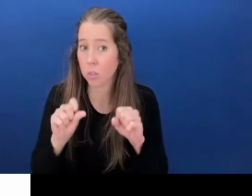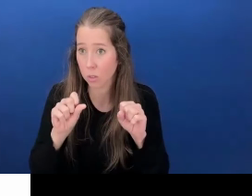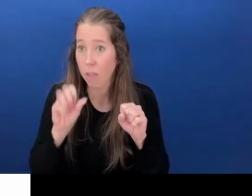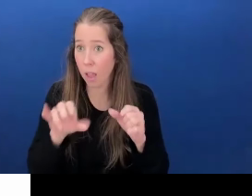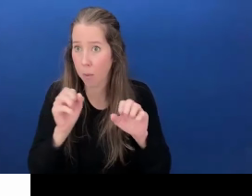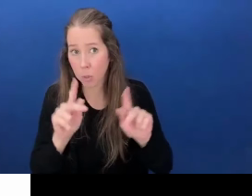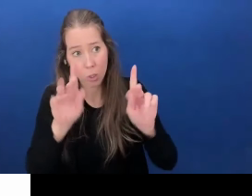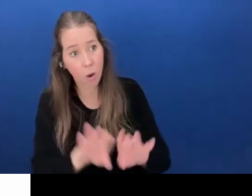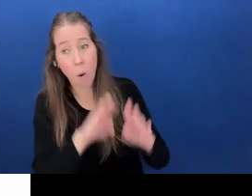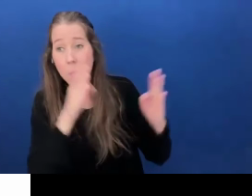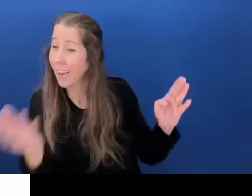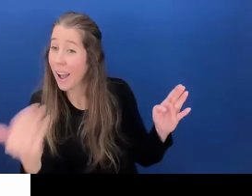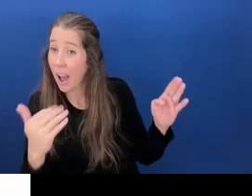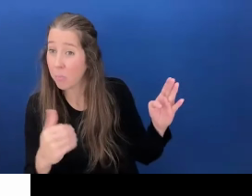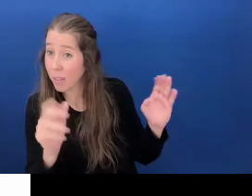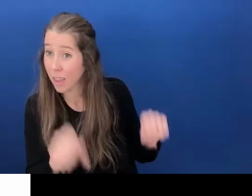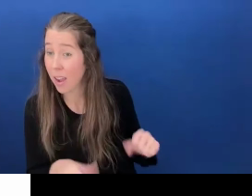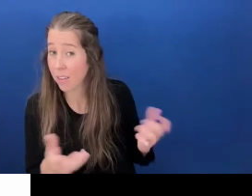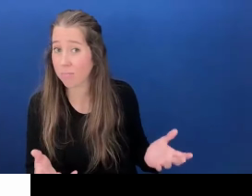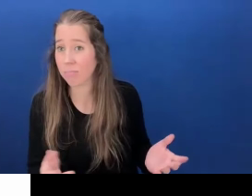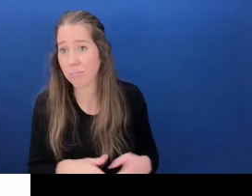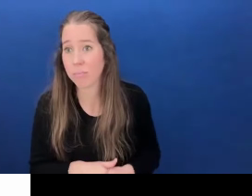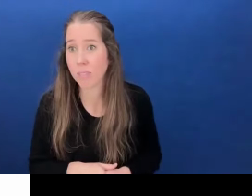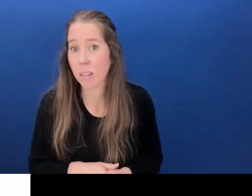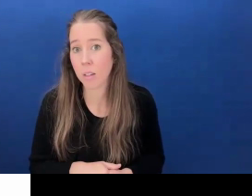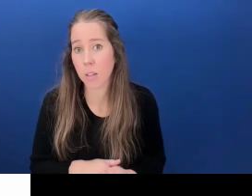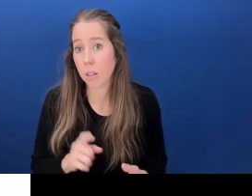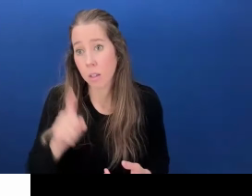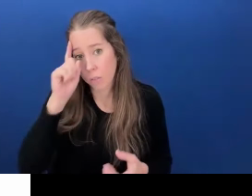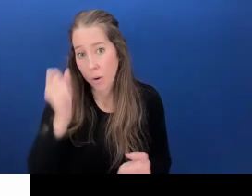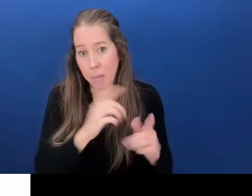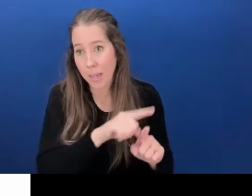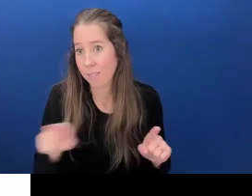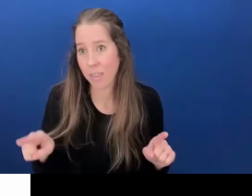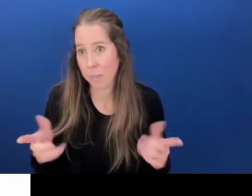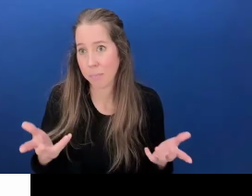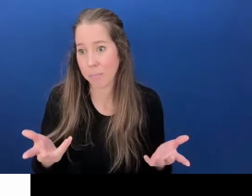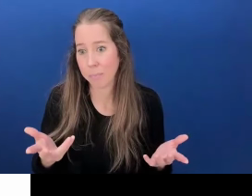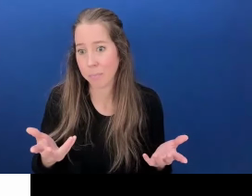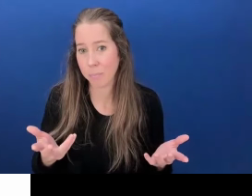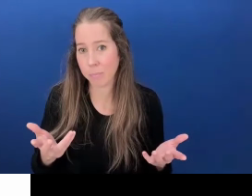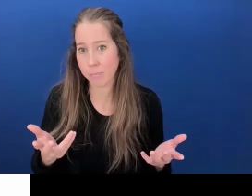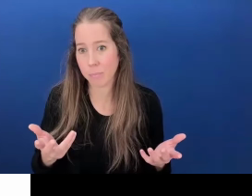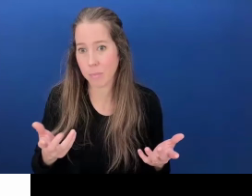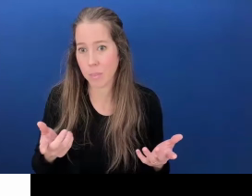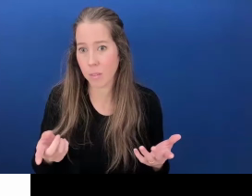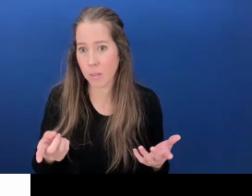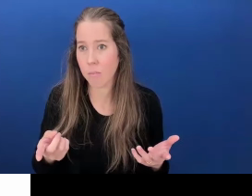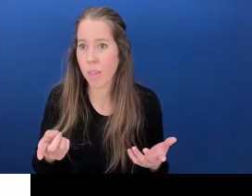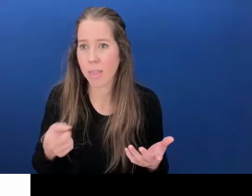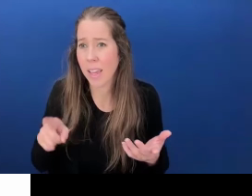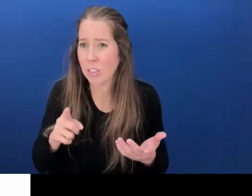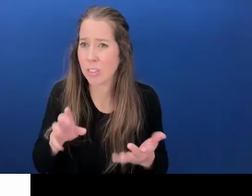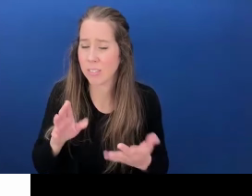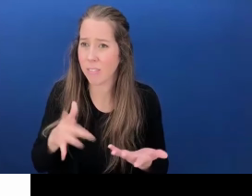say, no, you can still come. It's for a lot of them, it's just this, you just get this look on their face of, I wish somebody had